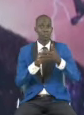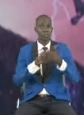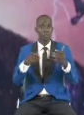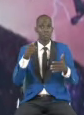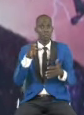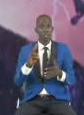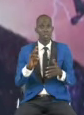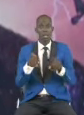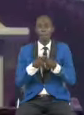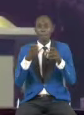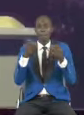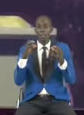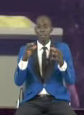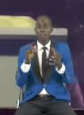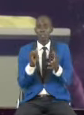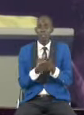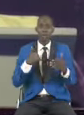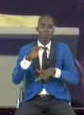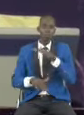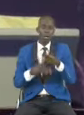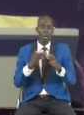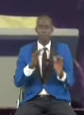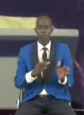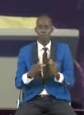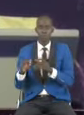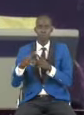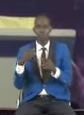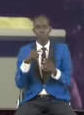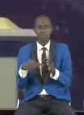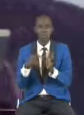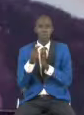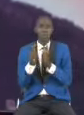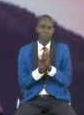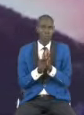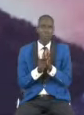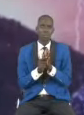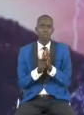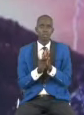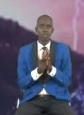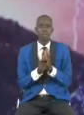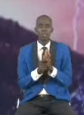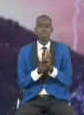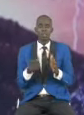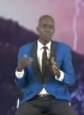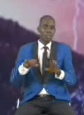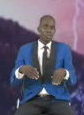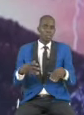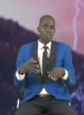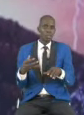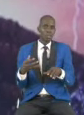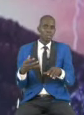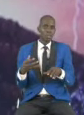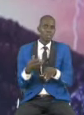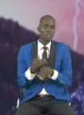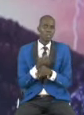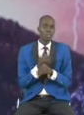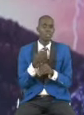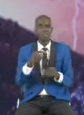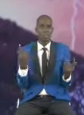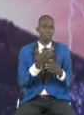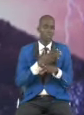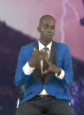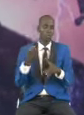they believe in the blood of the Lamb. They take the leaven away from their houses. They take sin